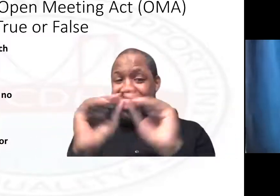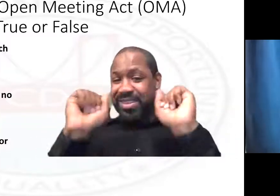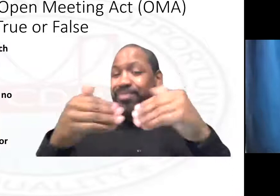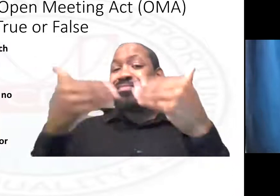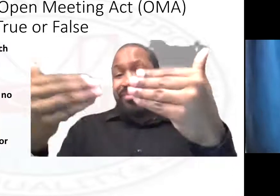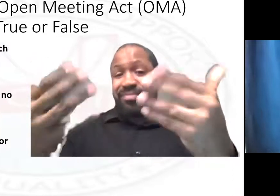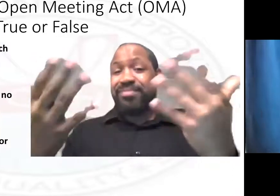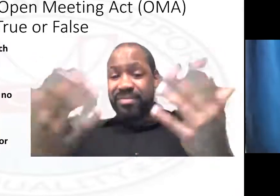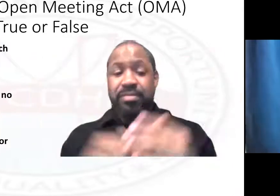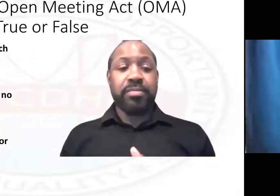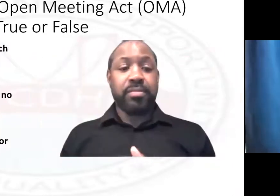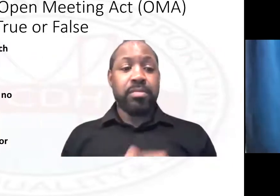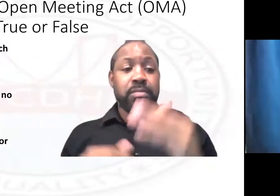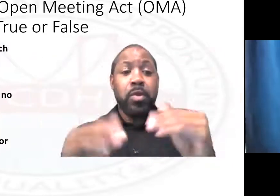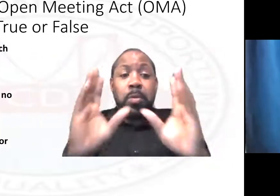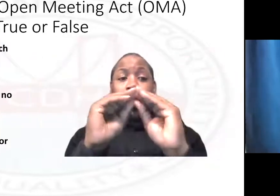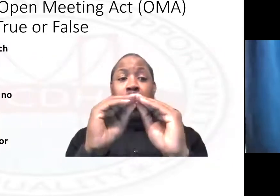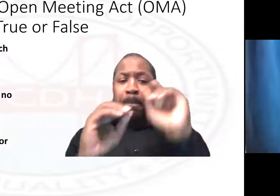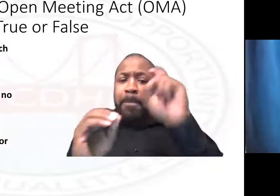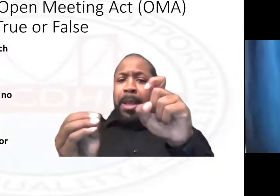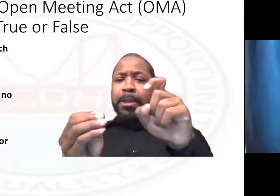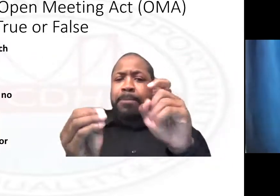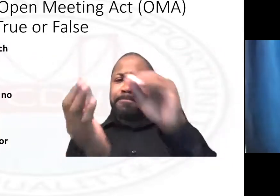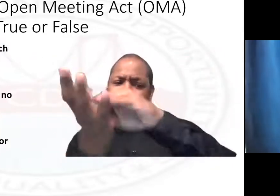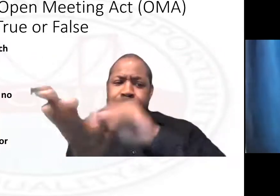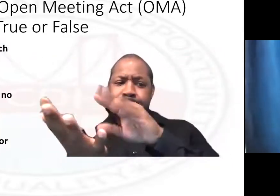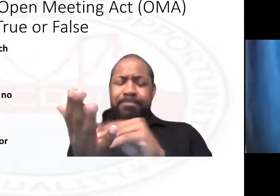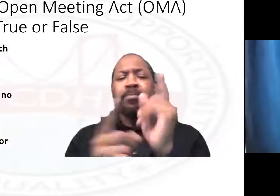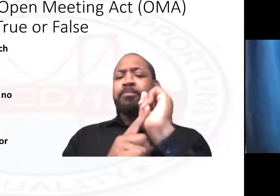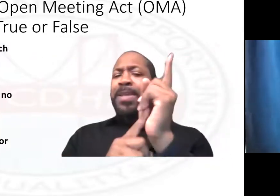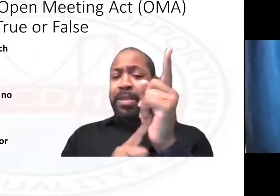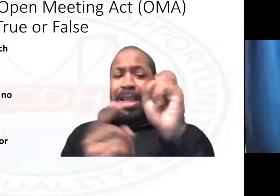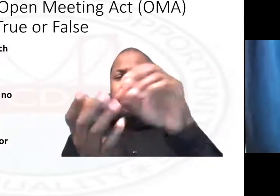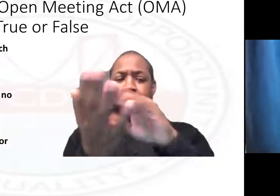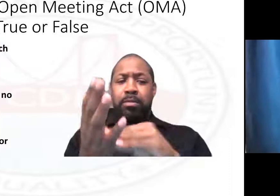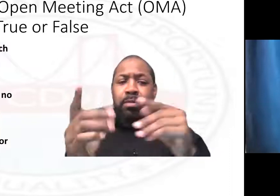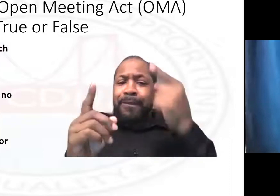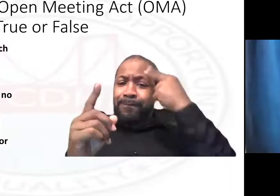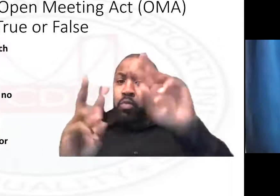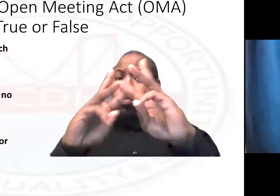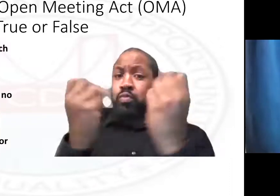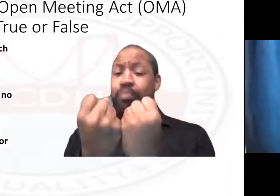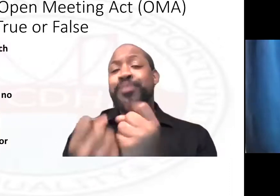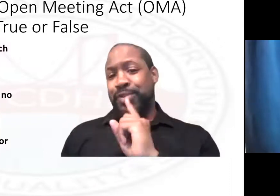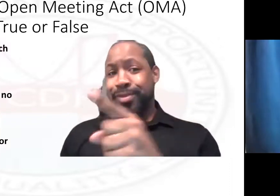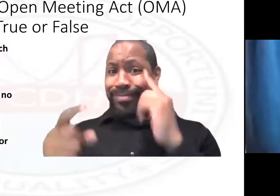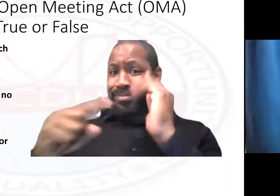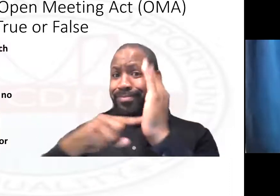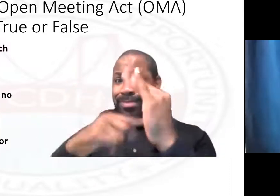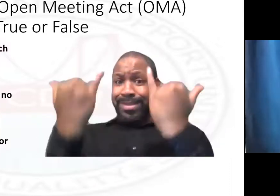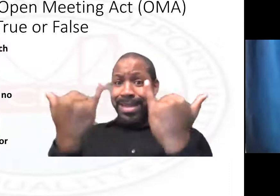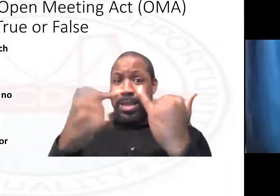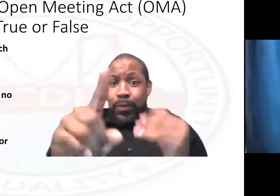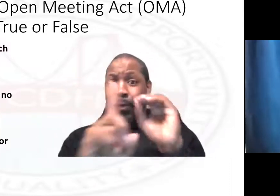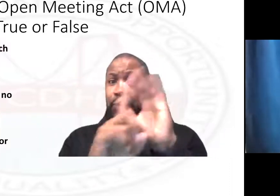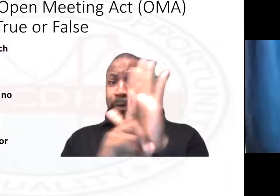not really equitable, but according to the law and policy, that is true. Minutes must be generated for